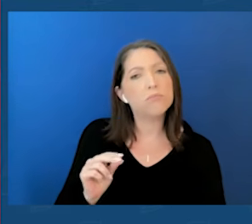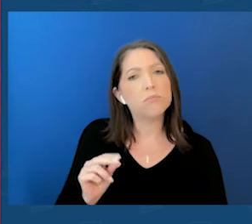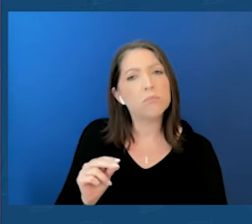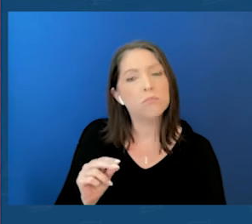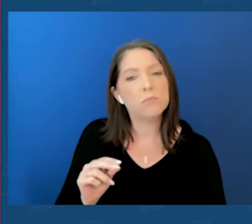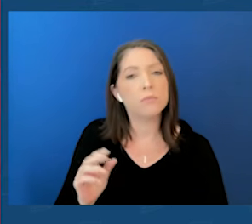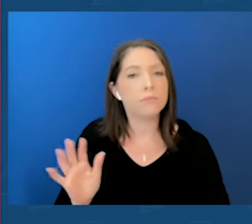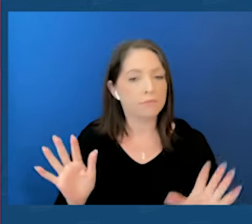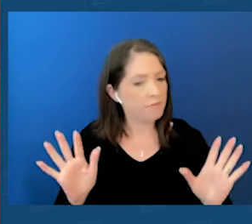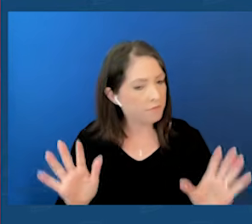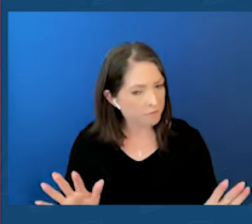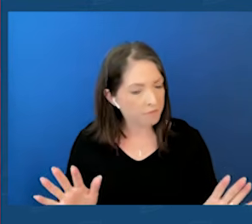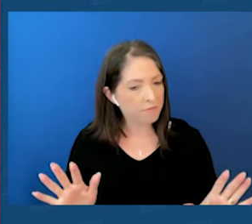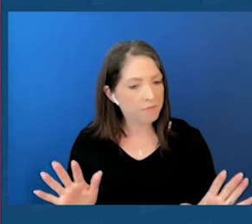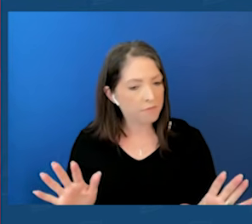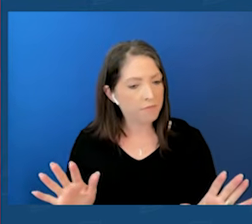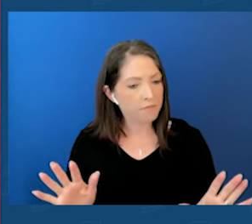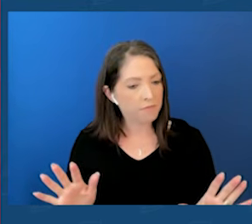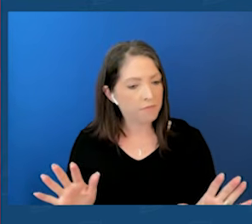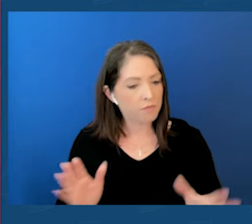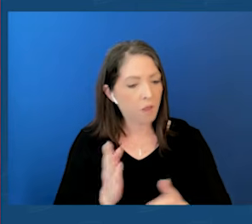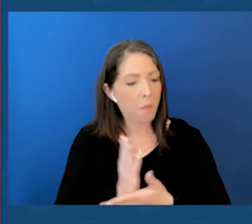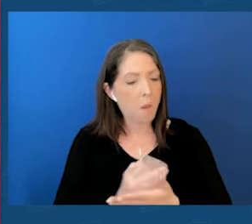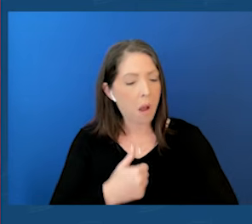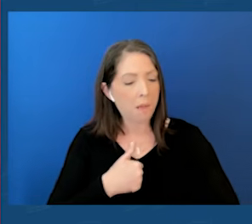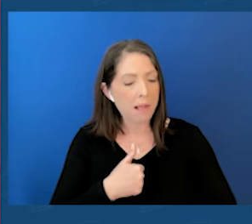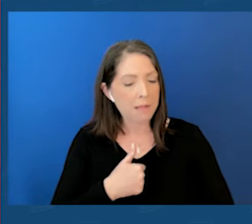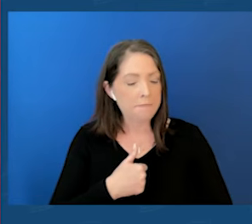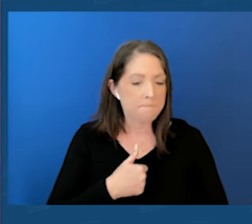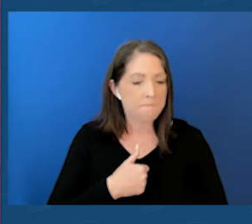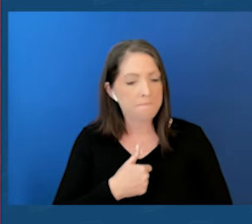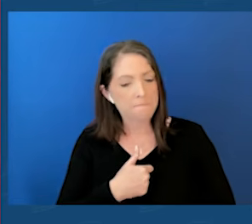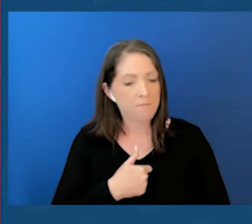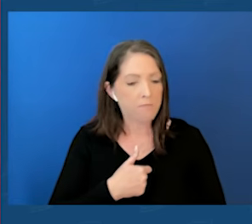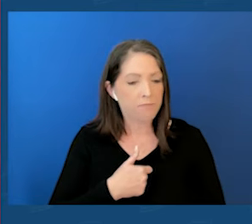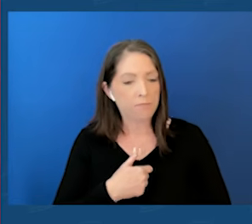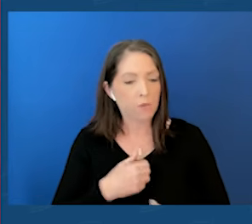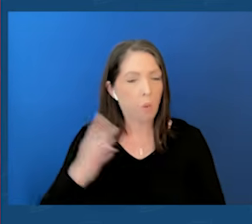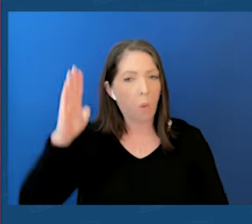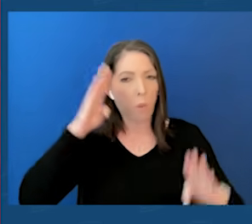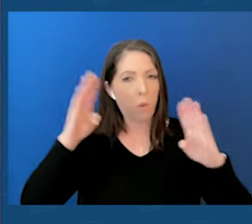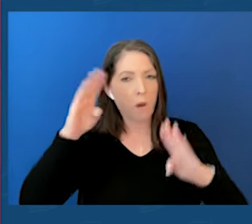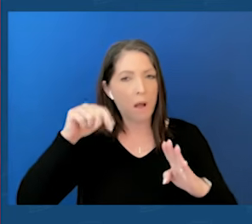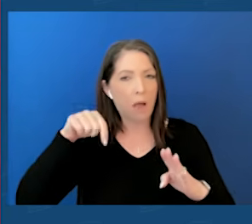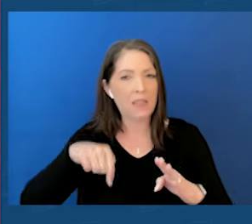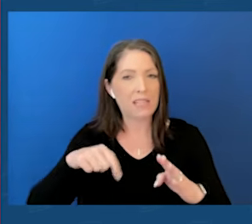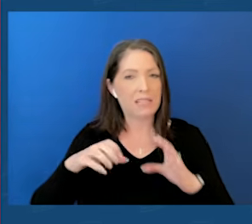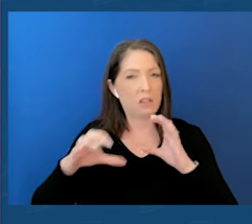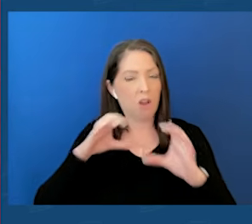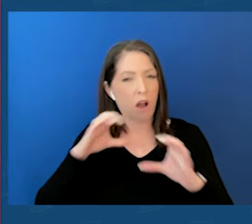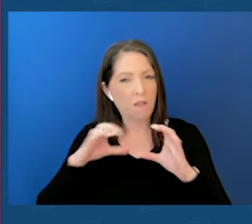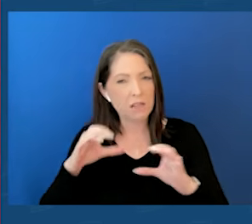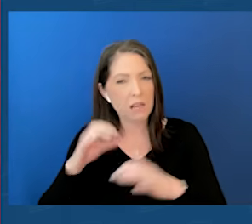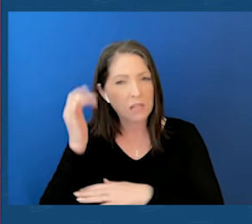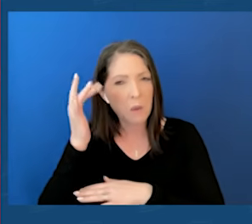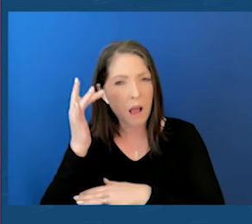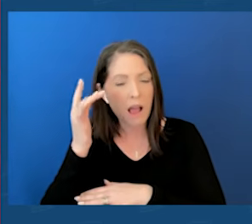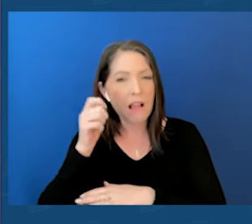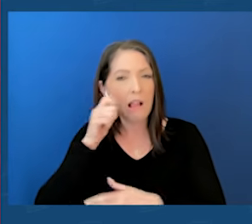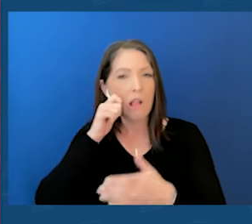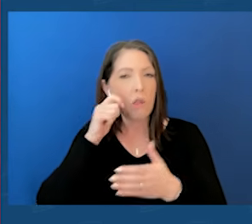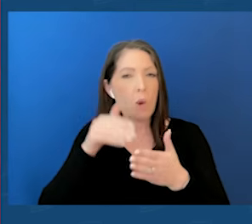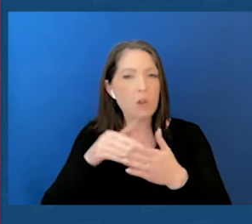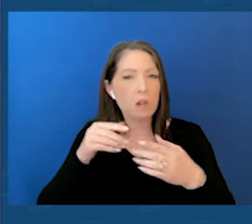And there's a part of me that worries about leaping into this conversation because of the racial division and strife it